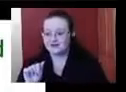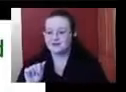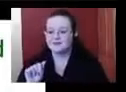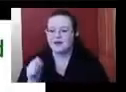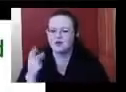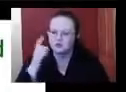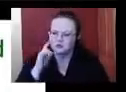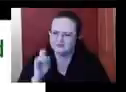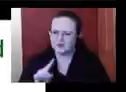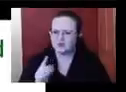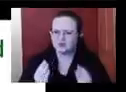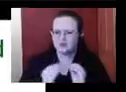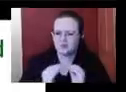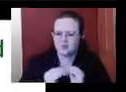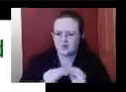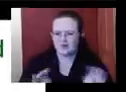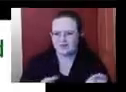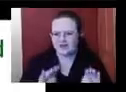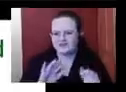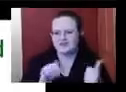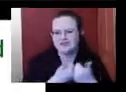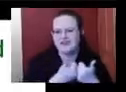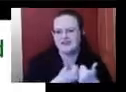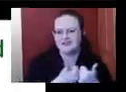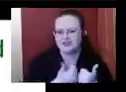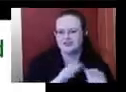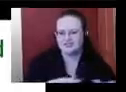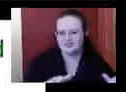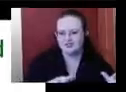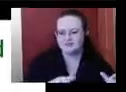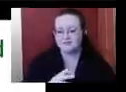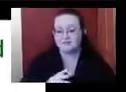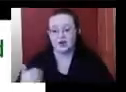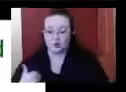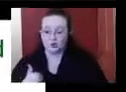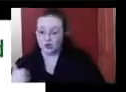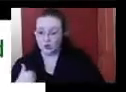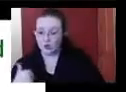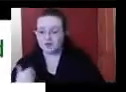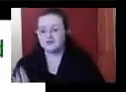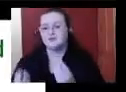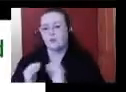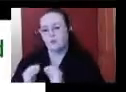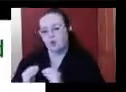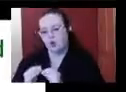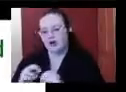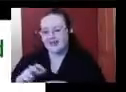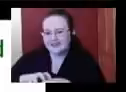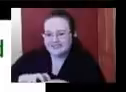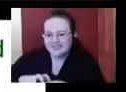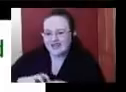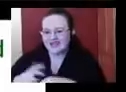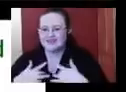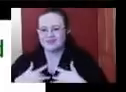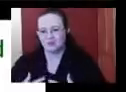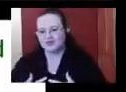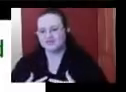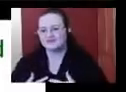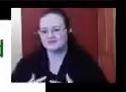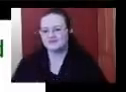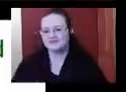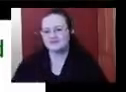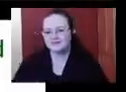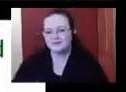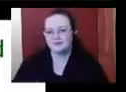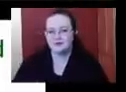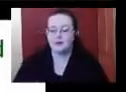more behavioral challenges, while adolescents were more likely to report increased anxiety and depressive symptoms.